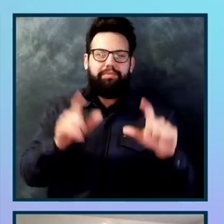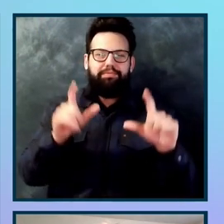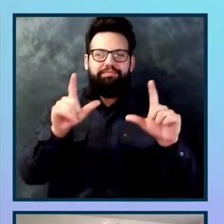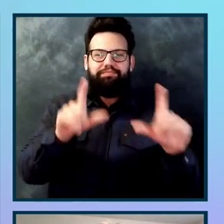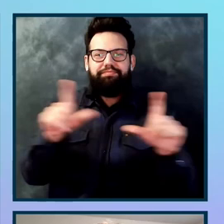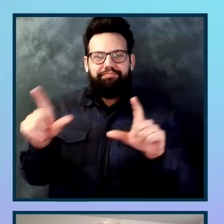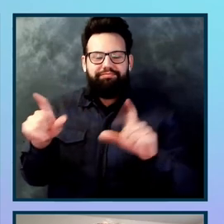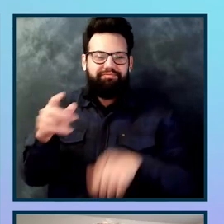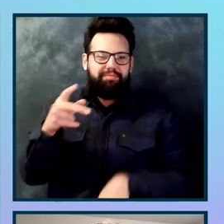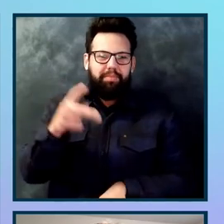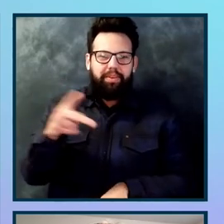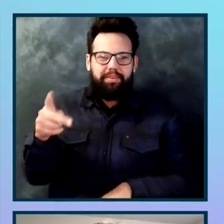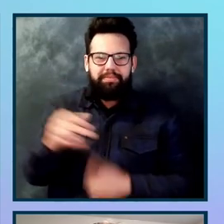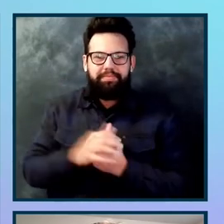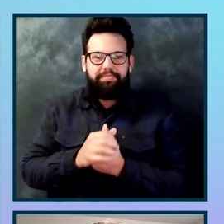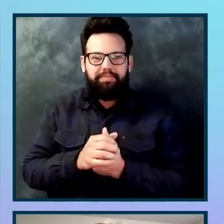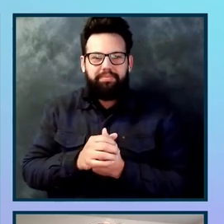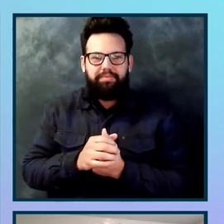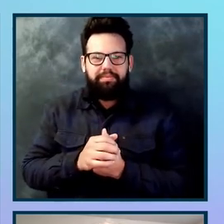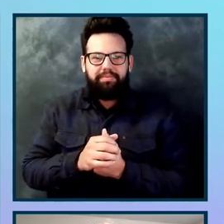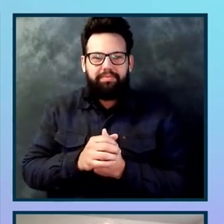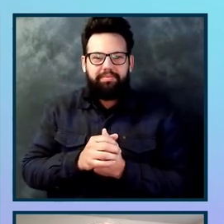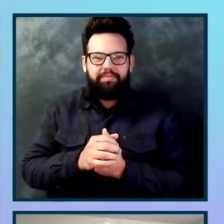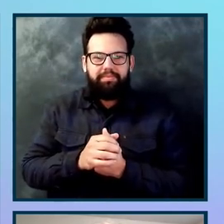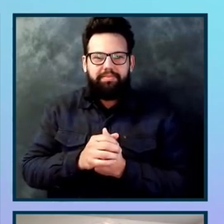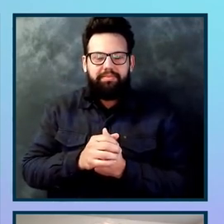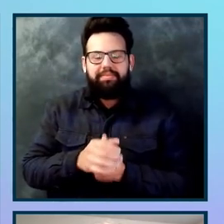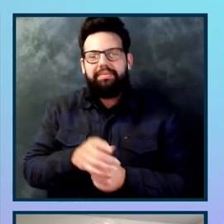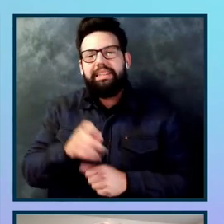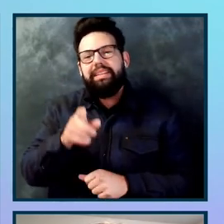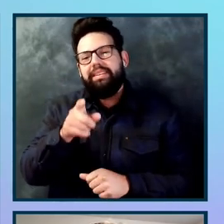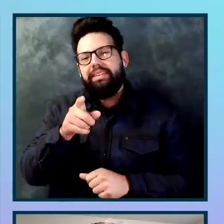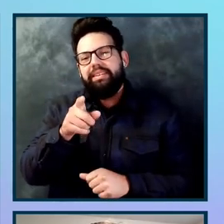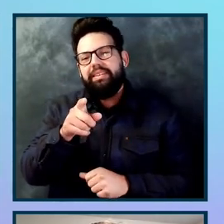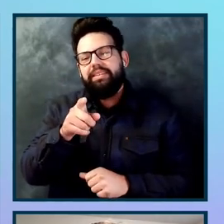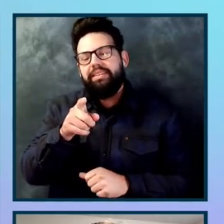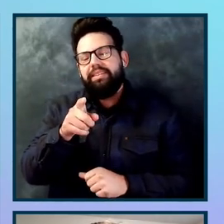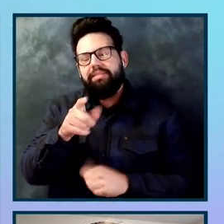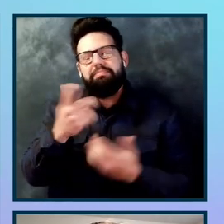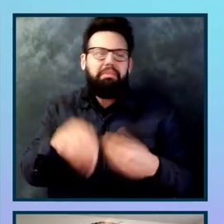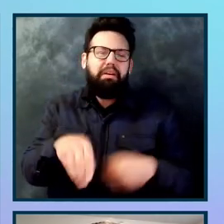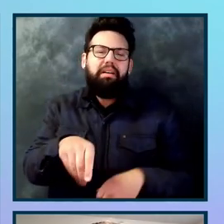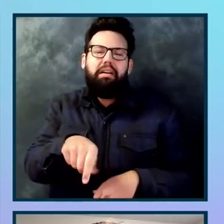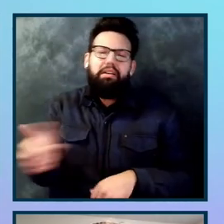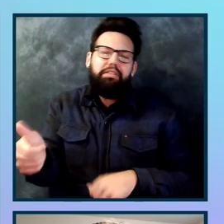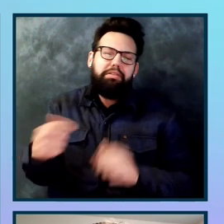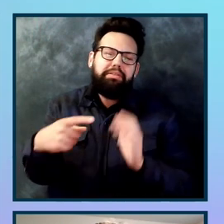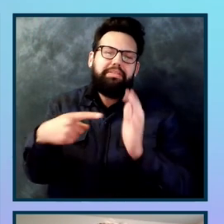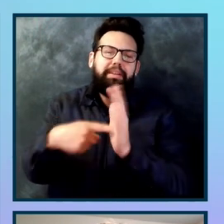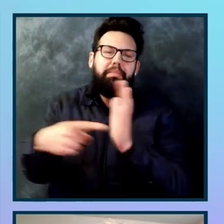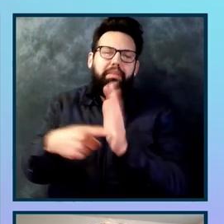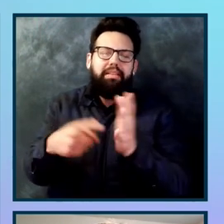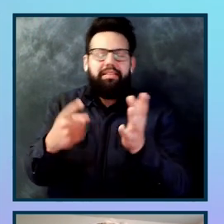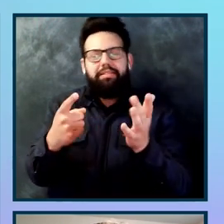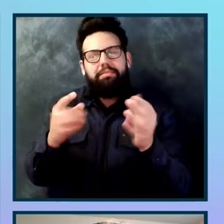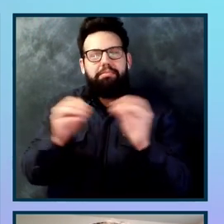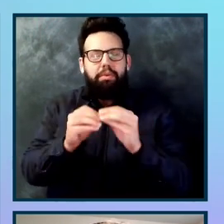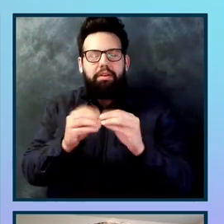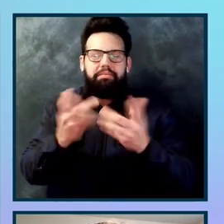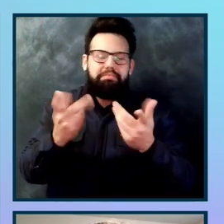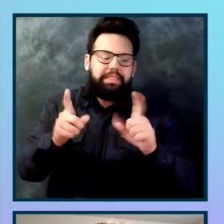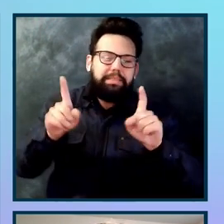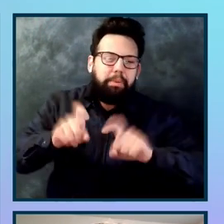I want to show you another example. And this is more of an experiential example, sort of a UX example. This isn't even